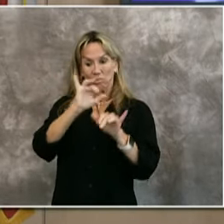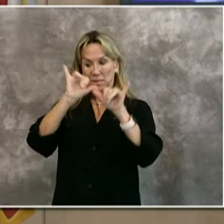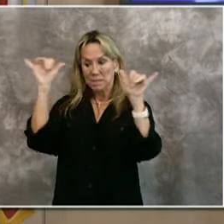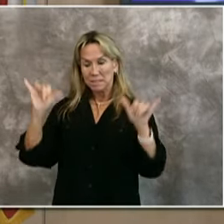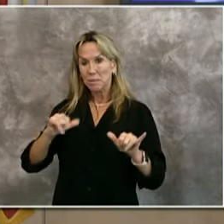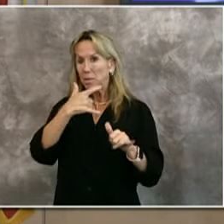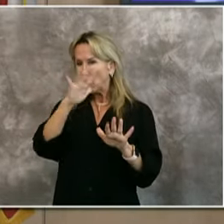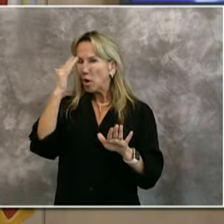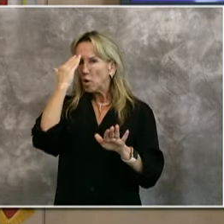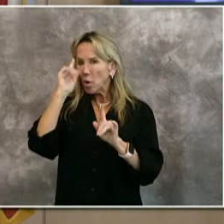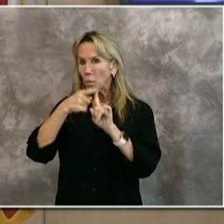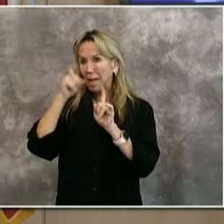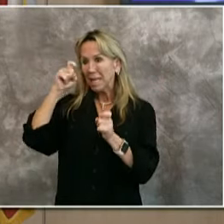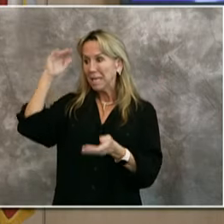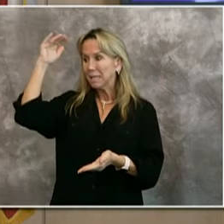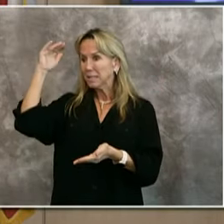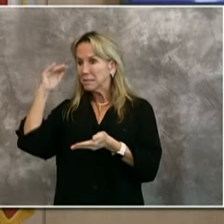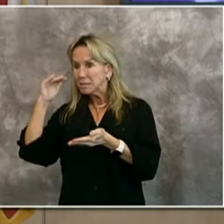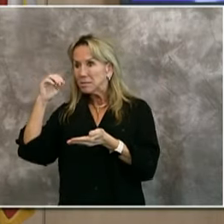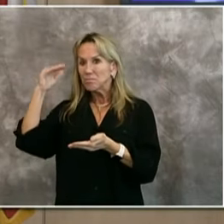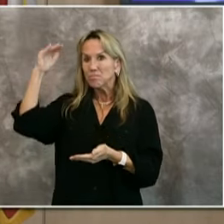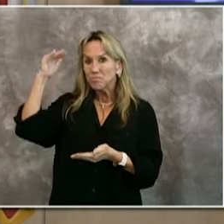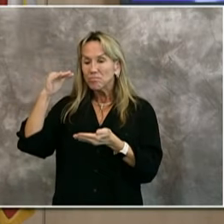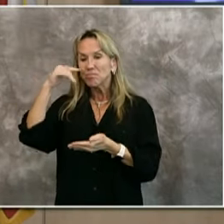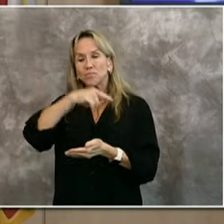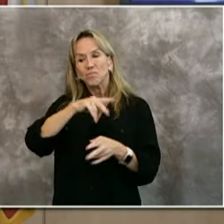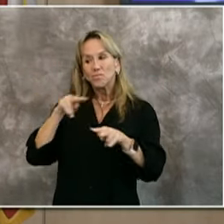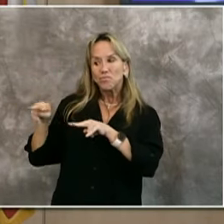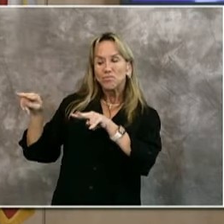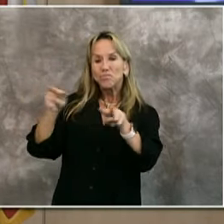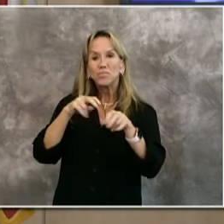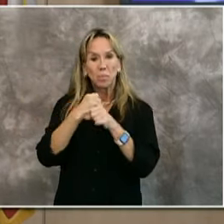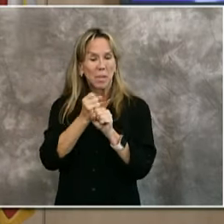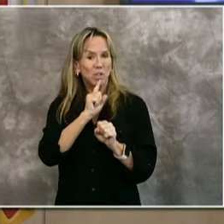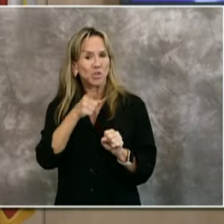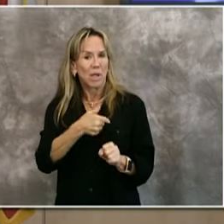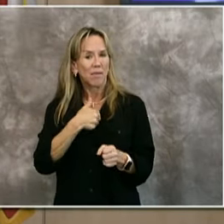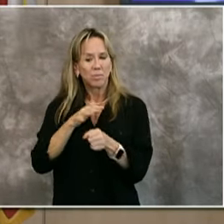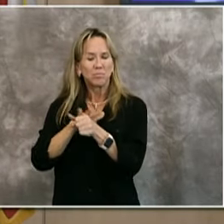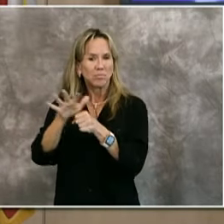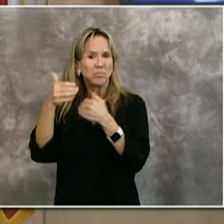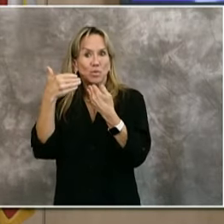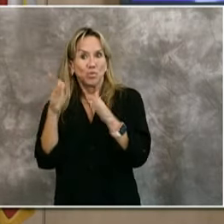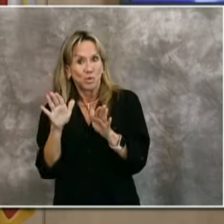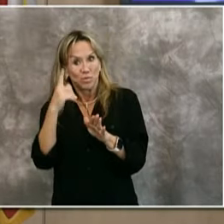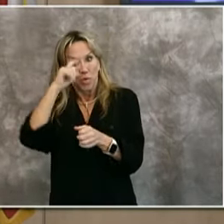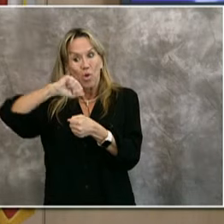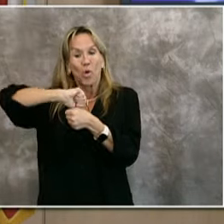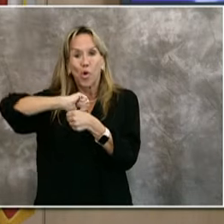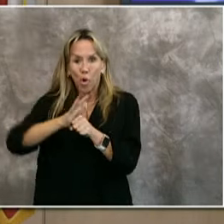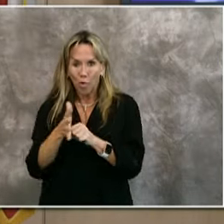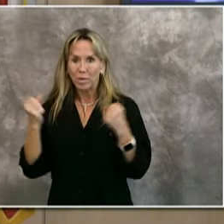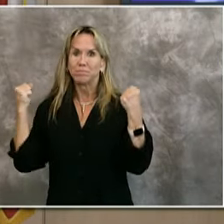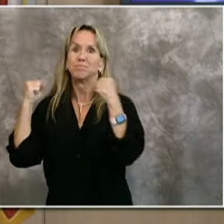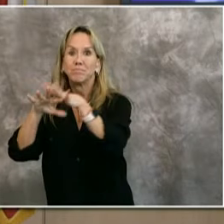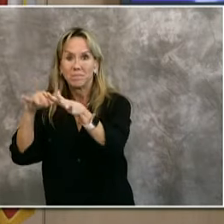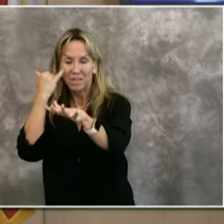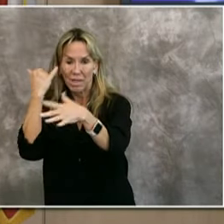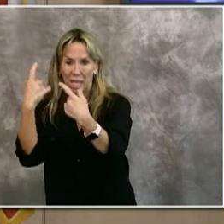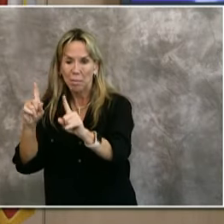the dial as needed to be sure that enough capacity for a COVID surge